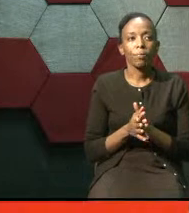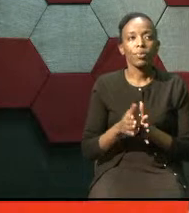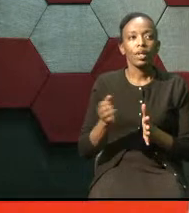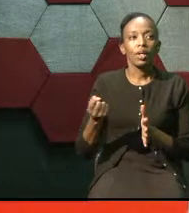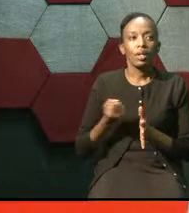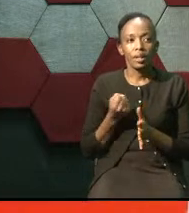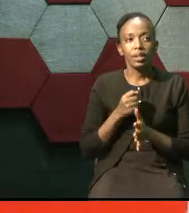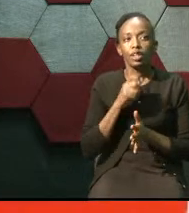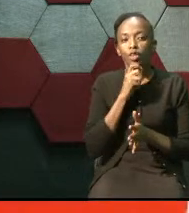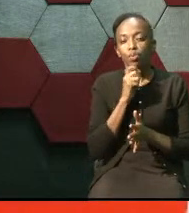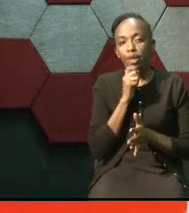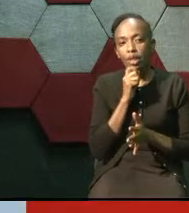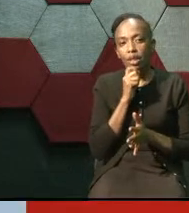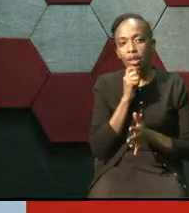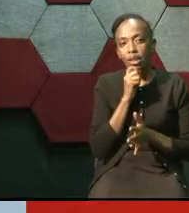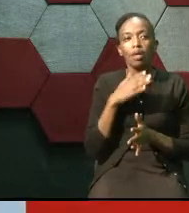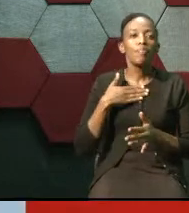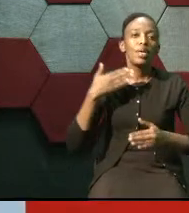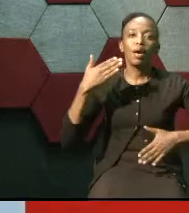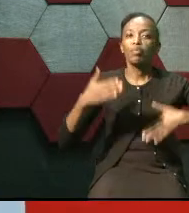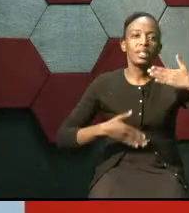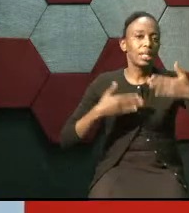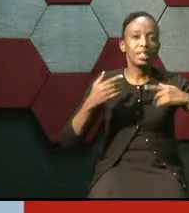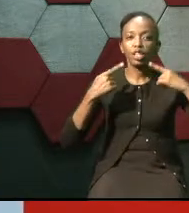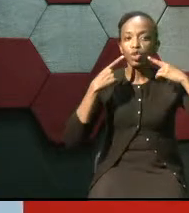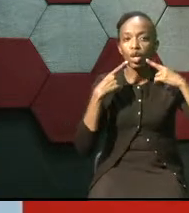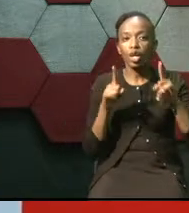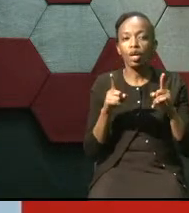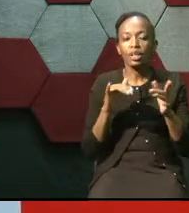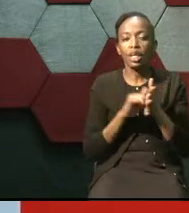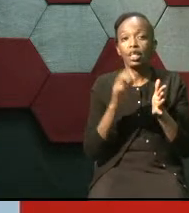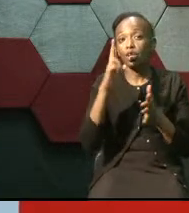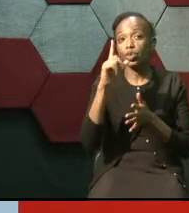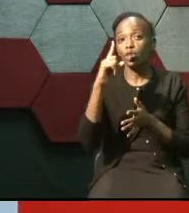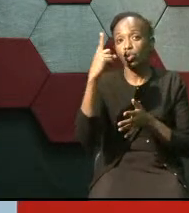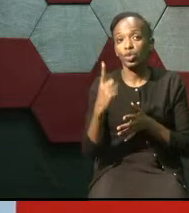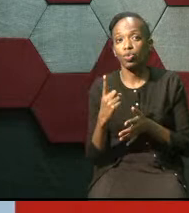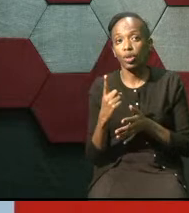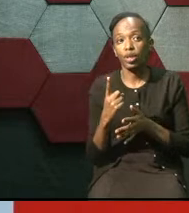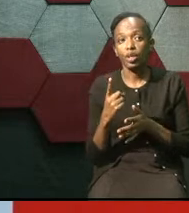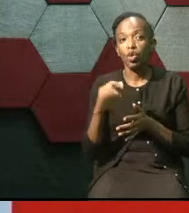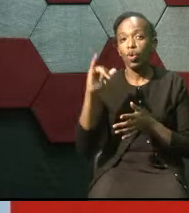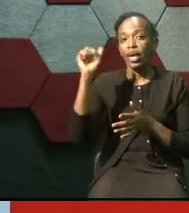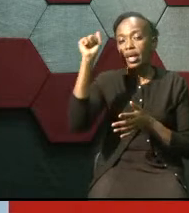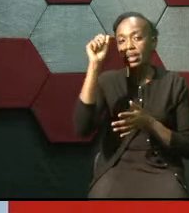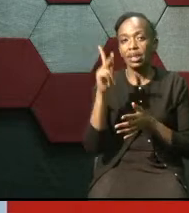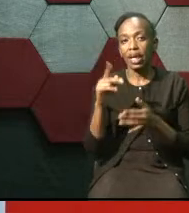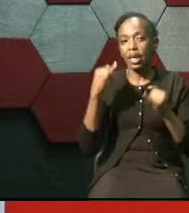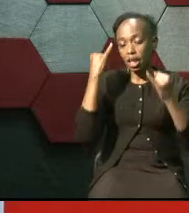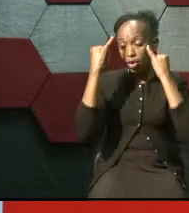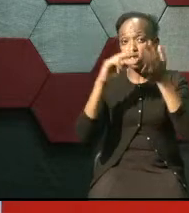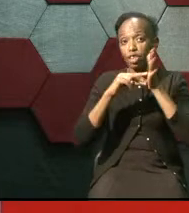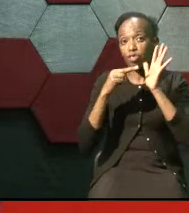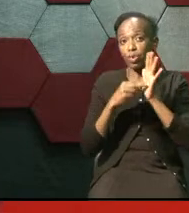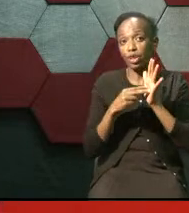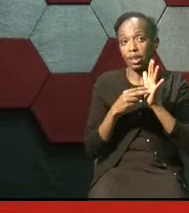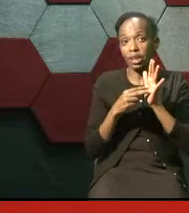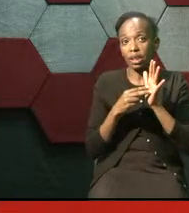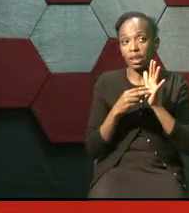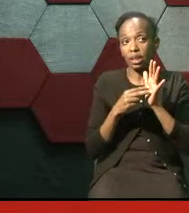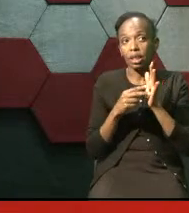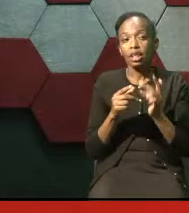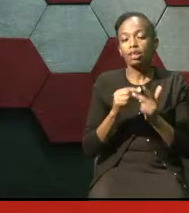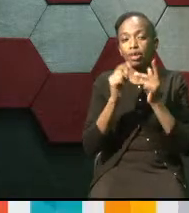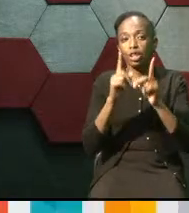Ladies and gentlemen, I'm delighted to announce that the 2021 YSK Innovative Project in EdTech